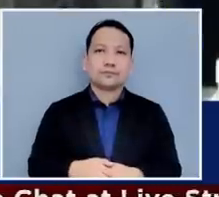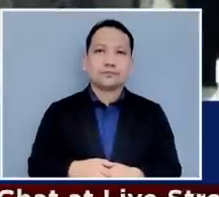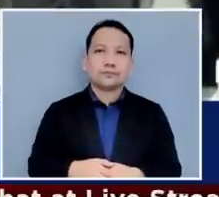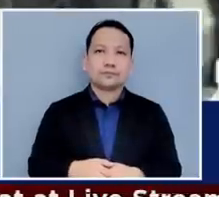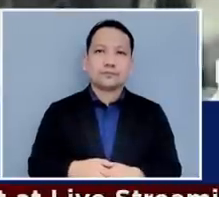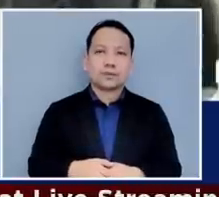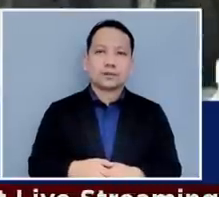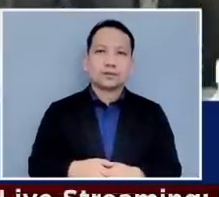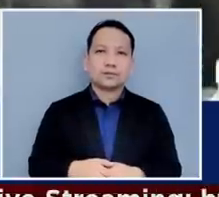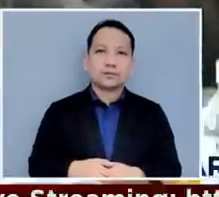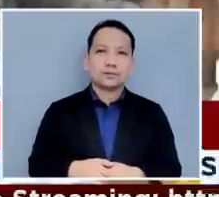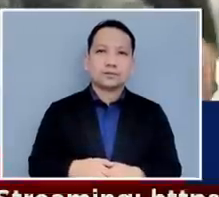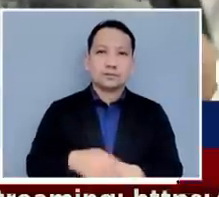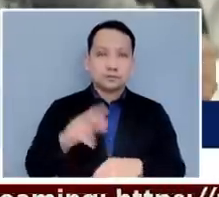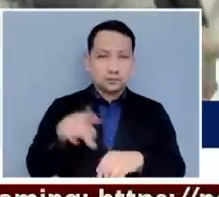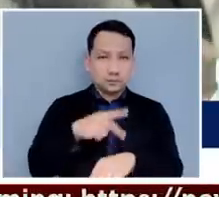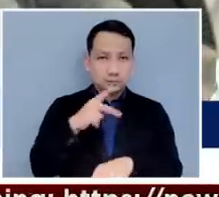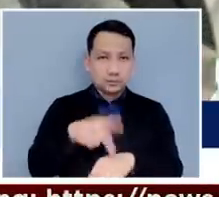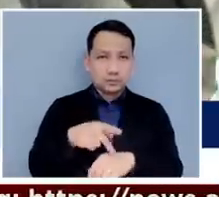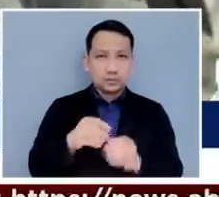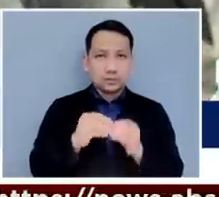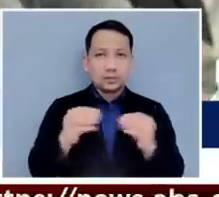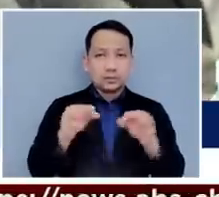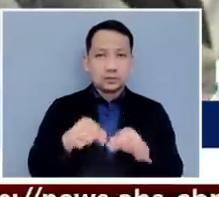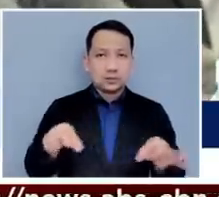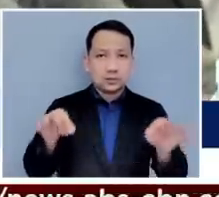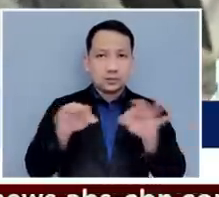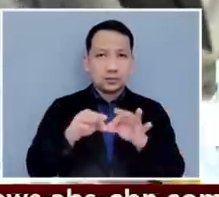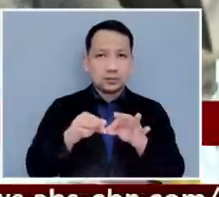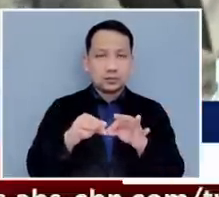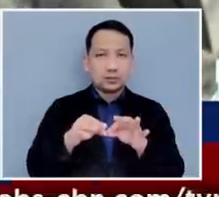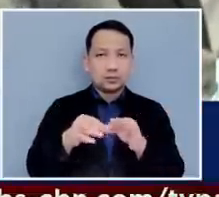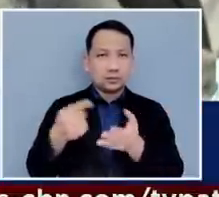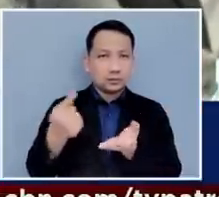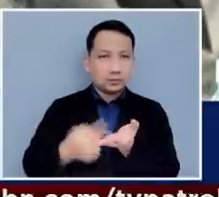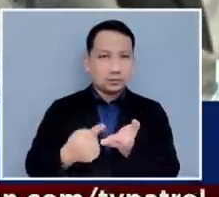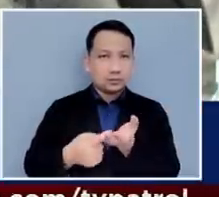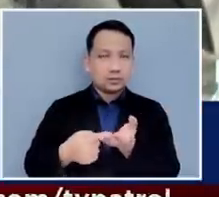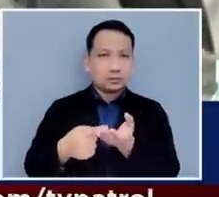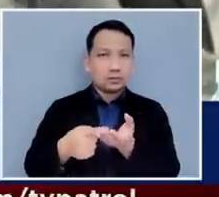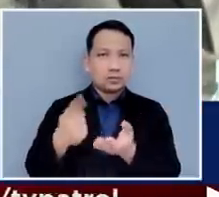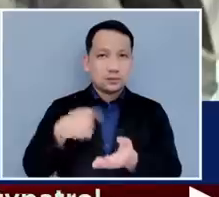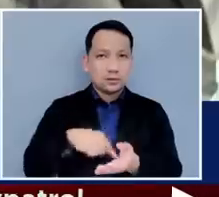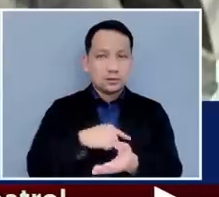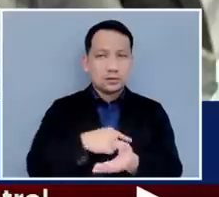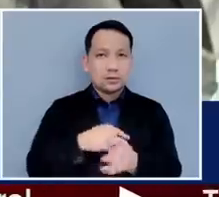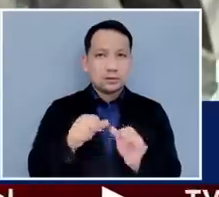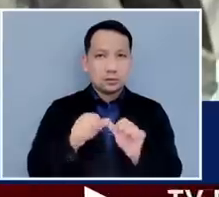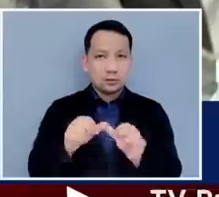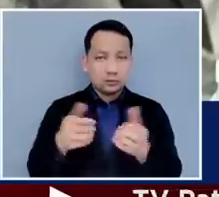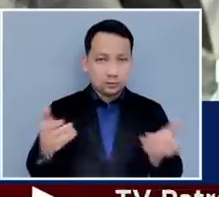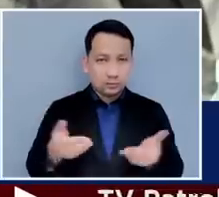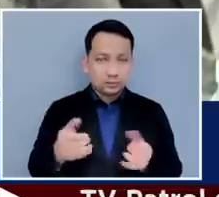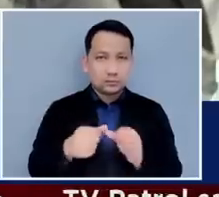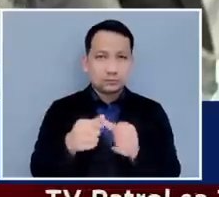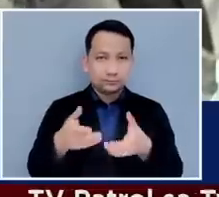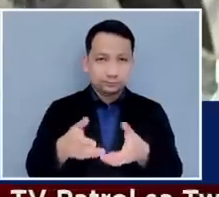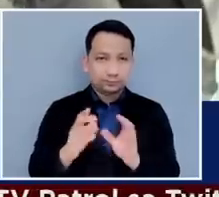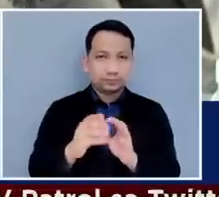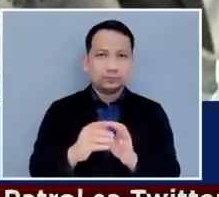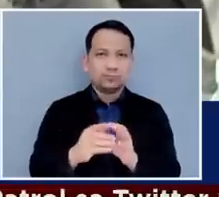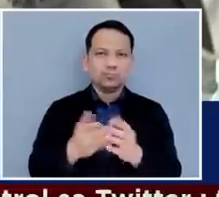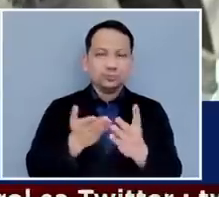The Philippines attaches much importance to this mechanism as our discussions here allow us to cover